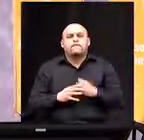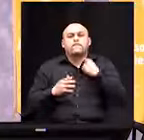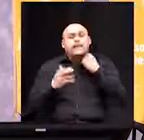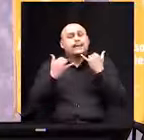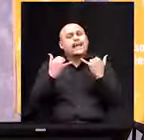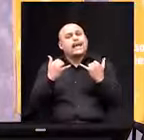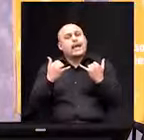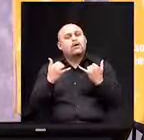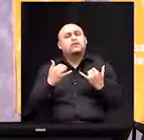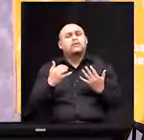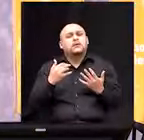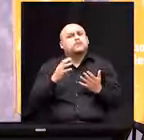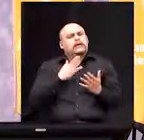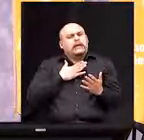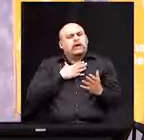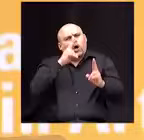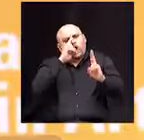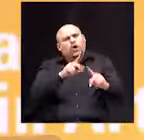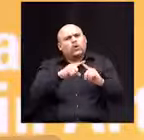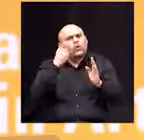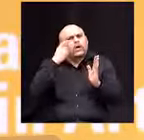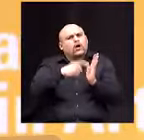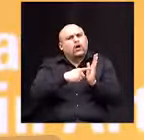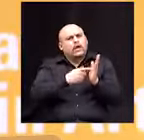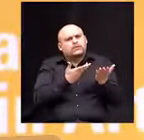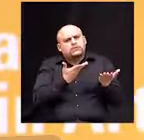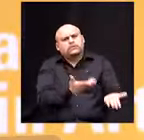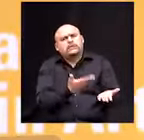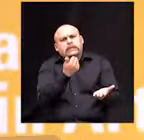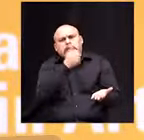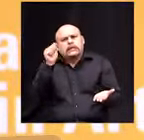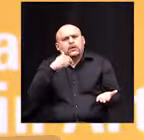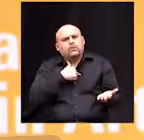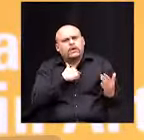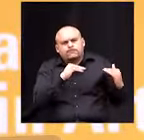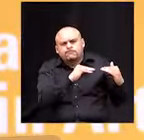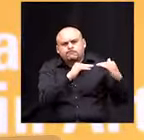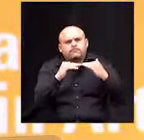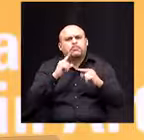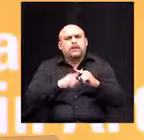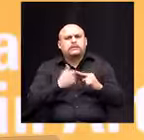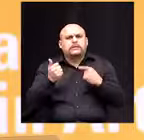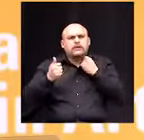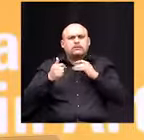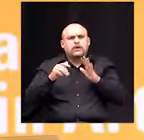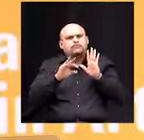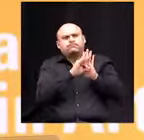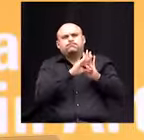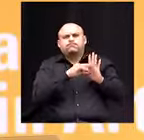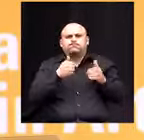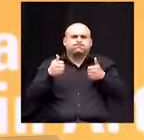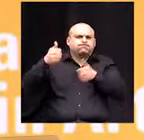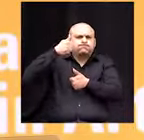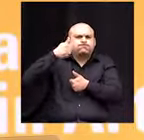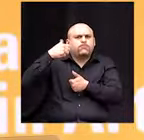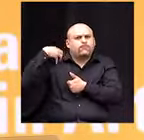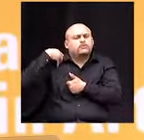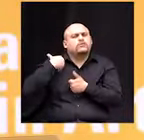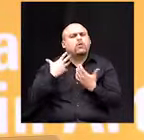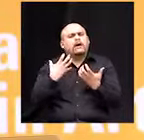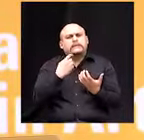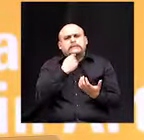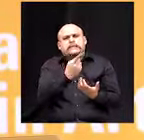Now, it is my honor to recognize any peers or elected officials. I want to say